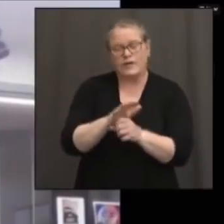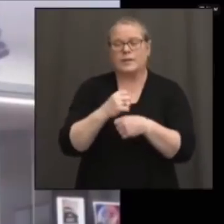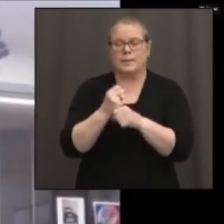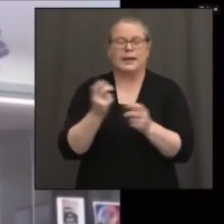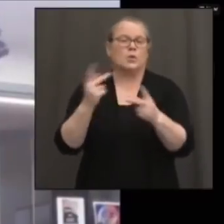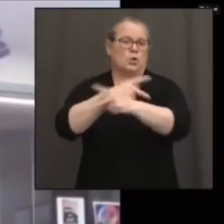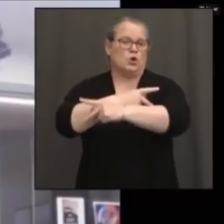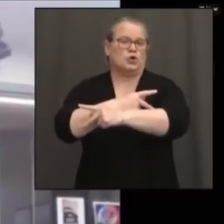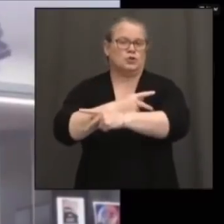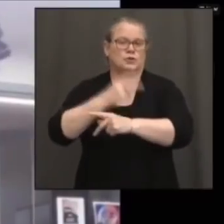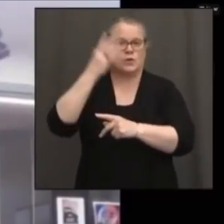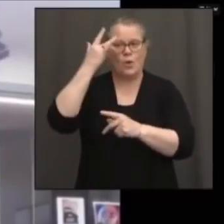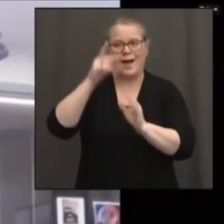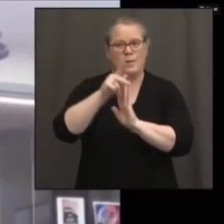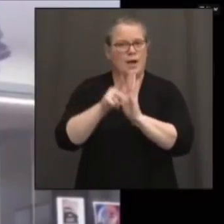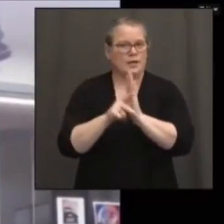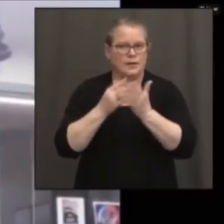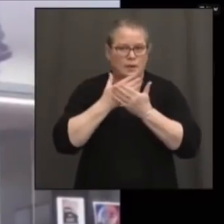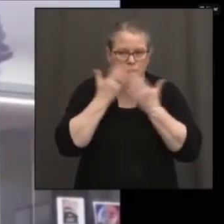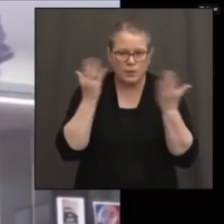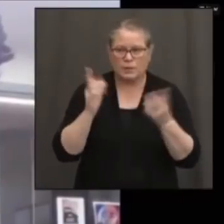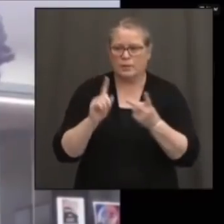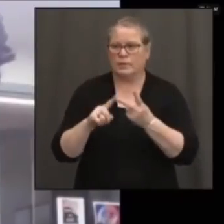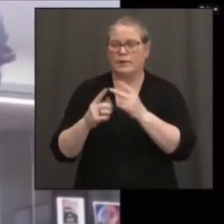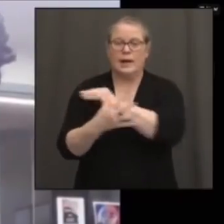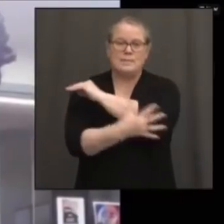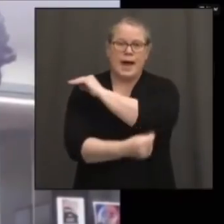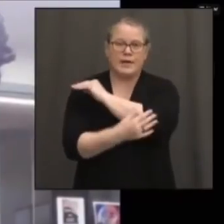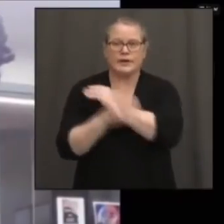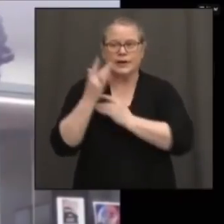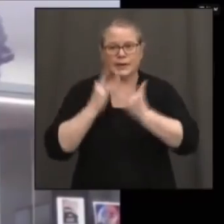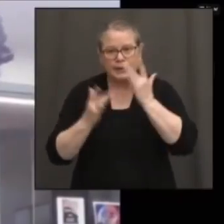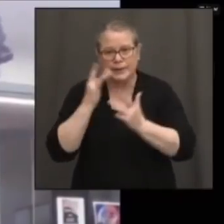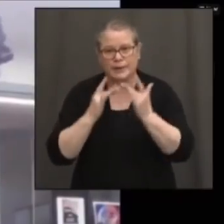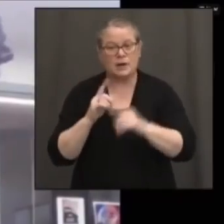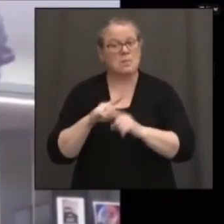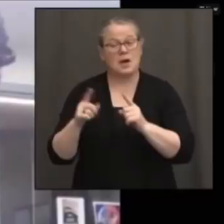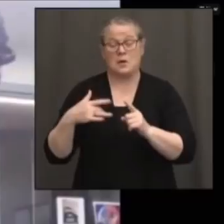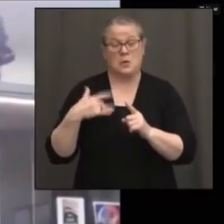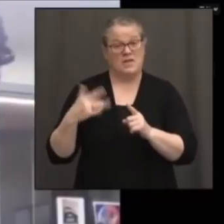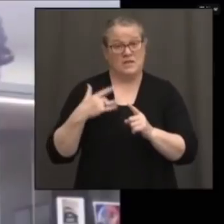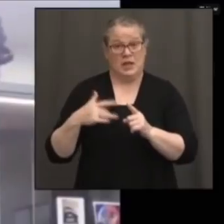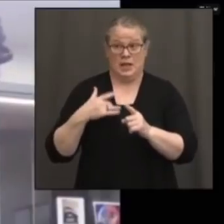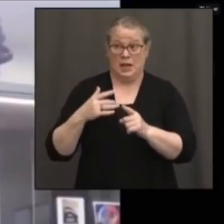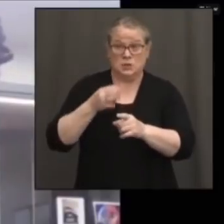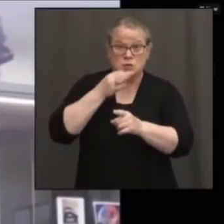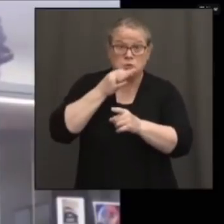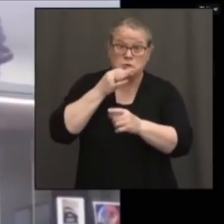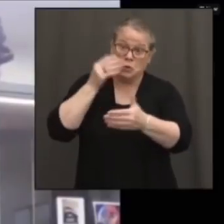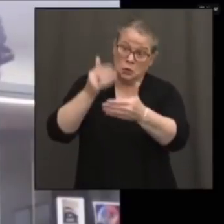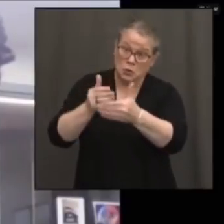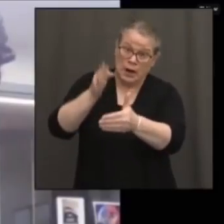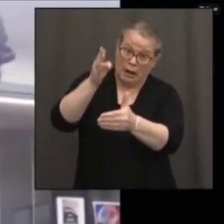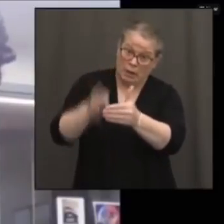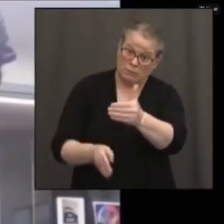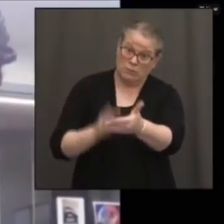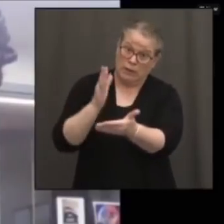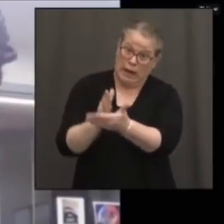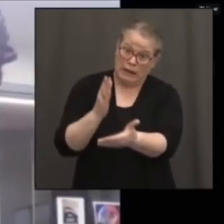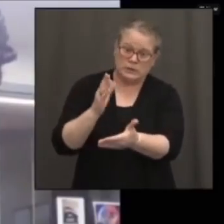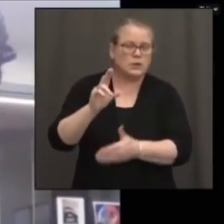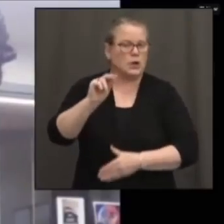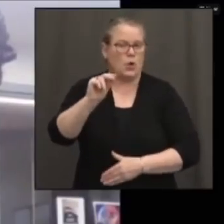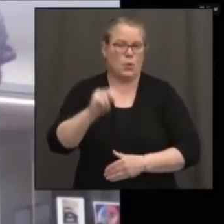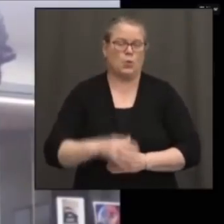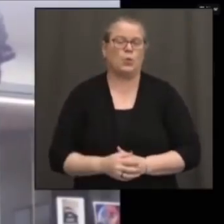and other things. But we don't see that this will end soon. It does need to take